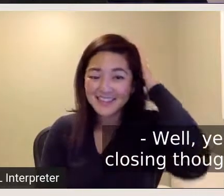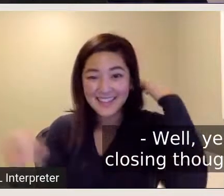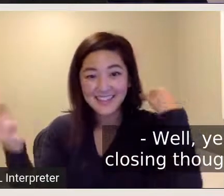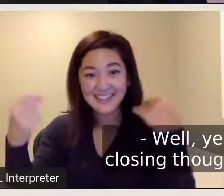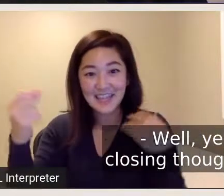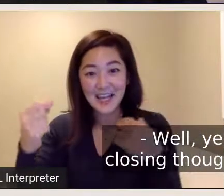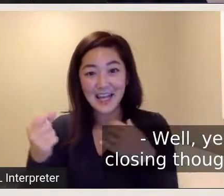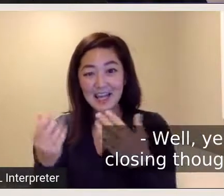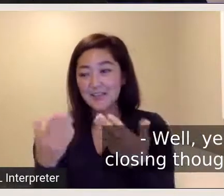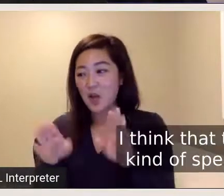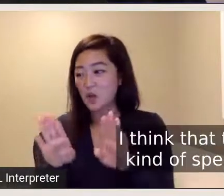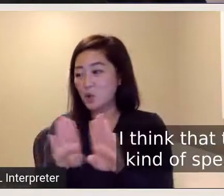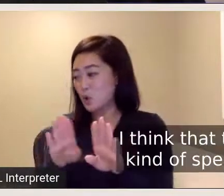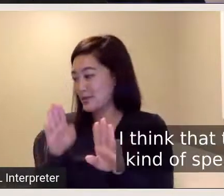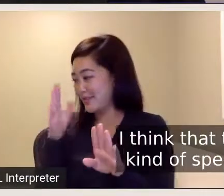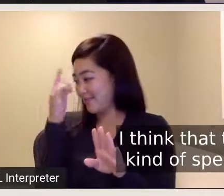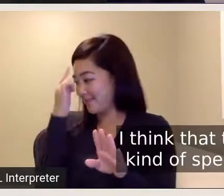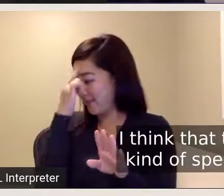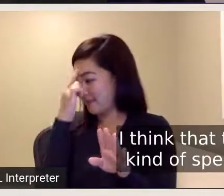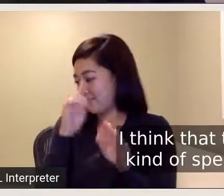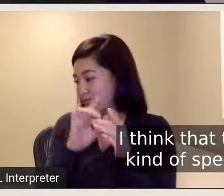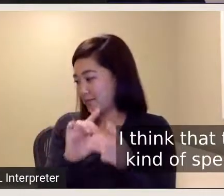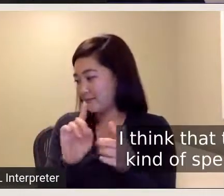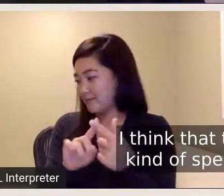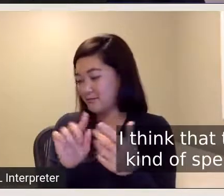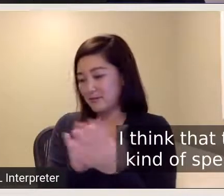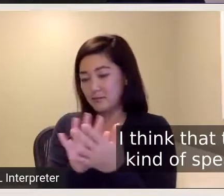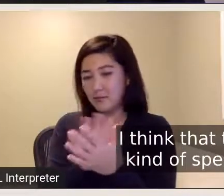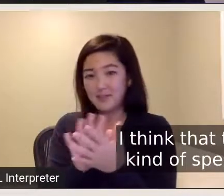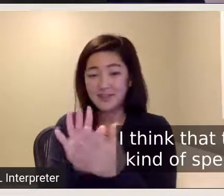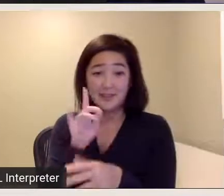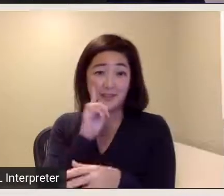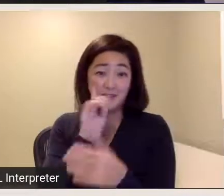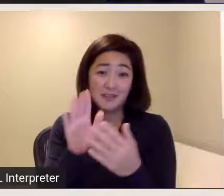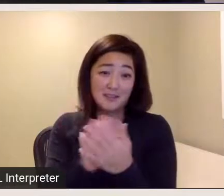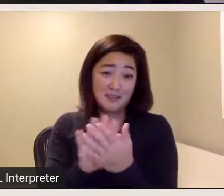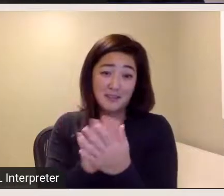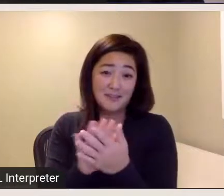closing thoughts on the film. I think the film really kind of speaks for itself.